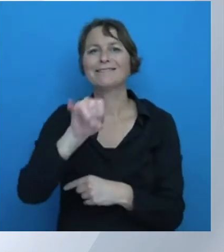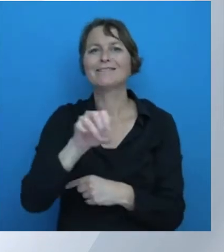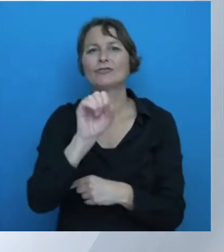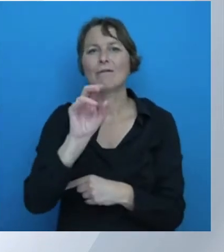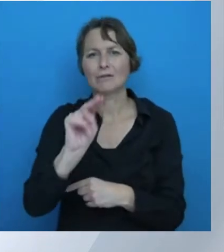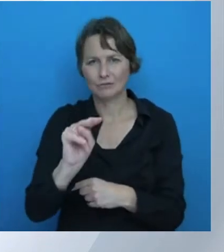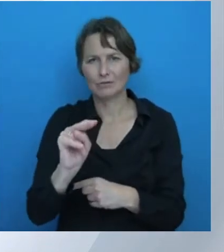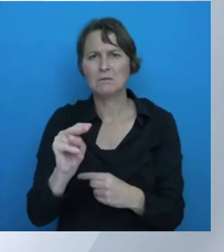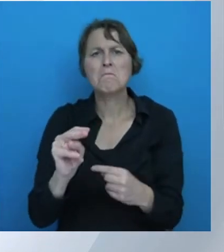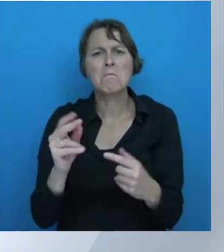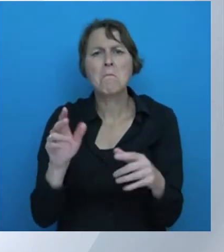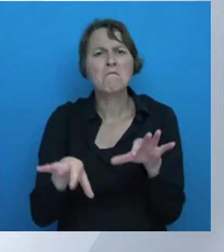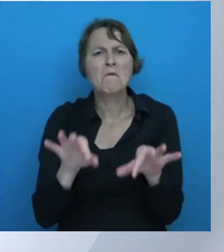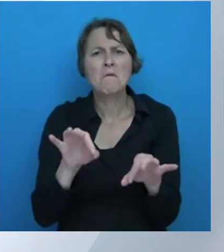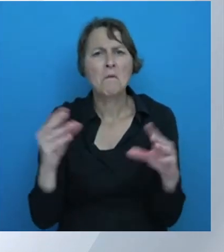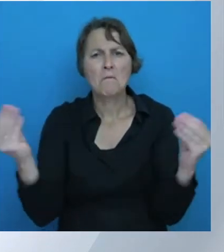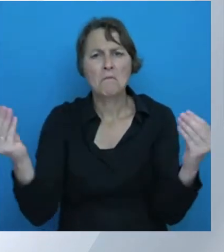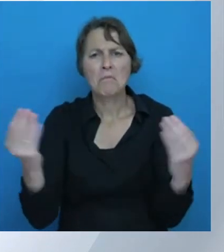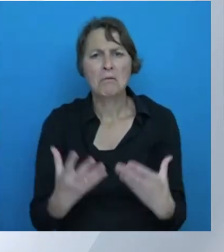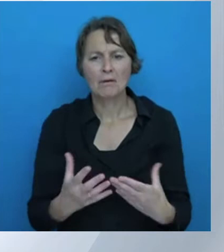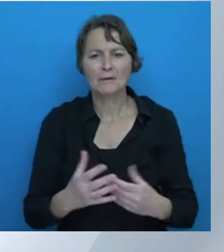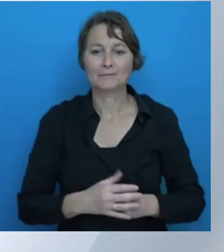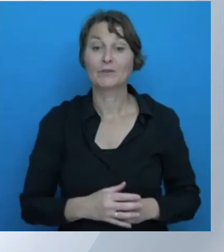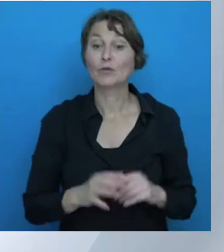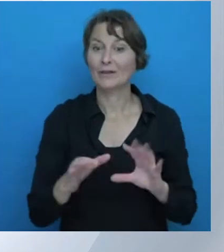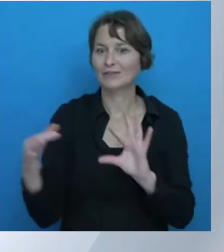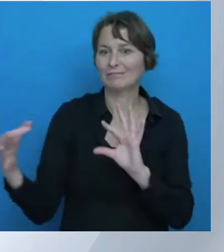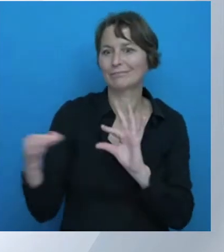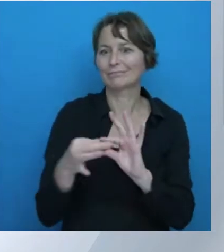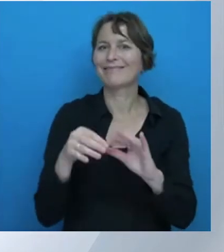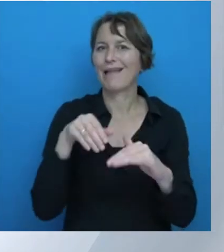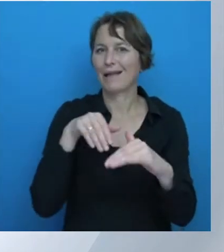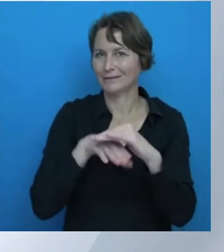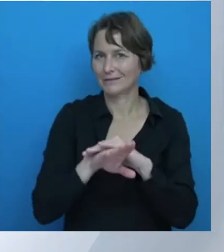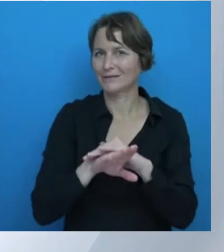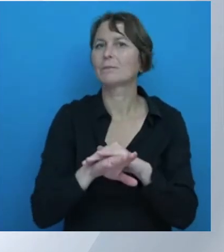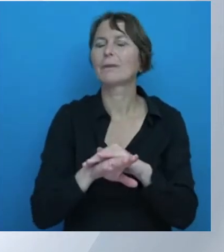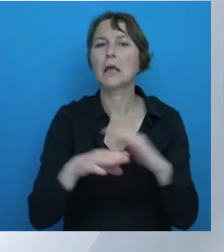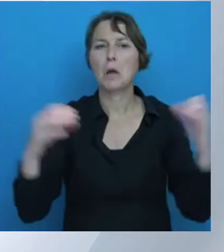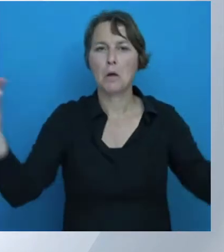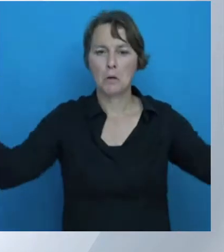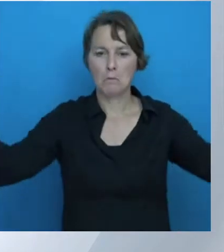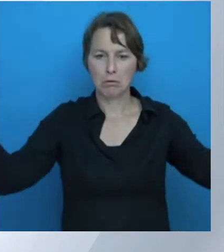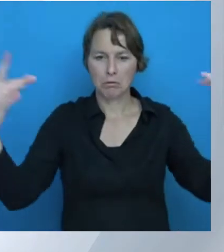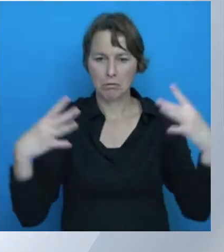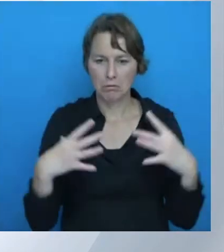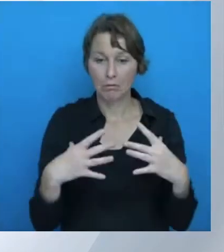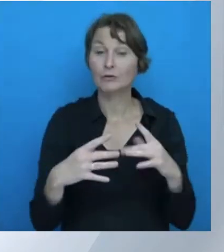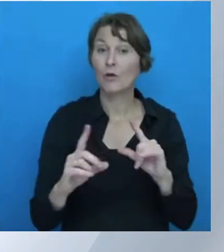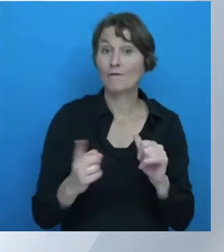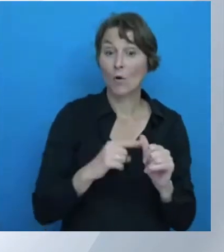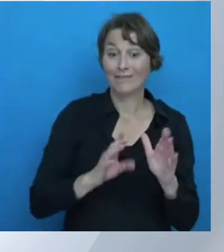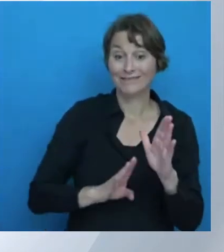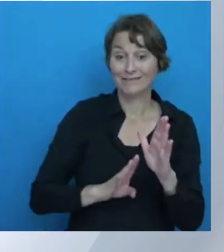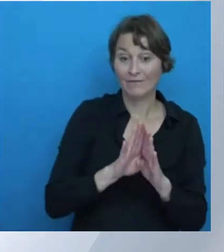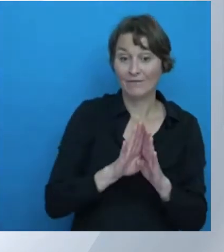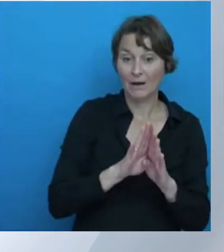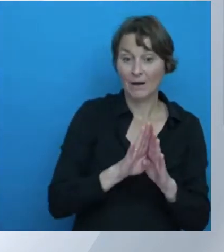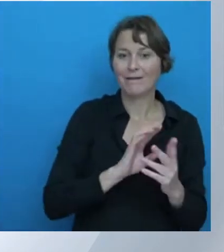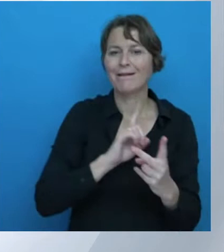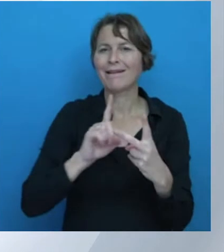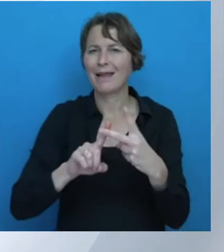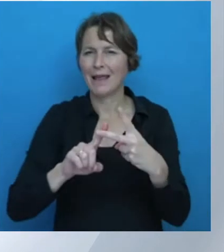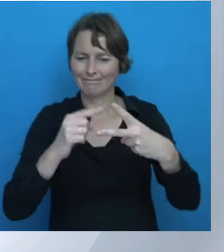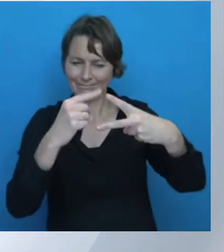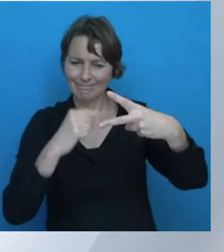you that Accessibility Insights uses. So you have your developer and your DevOps pipeline, you do your Yarn or .NET test onto